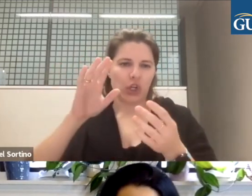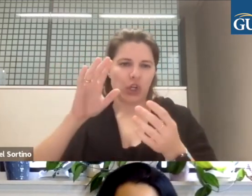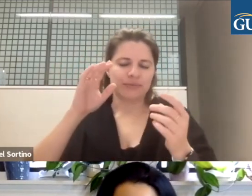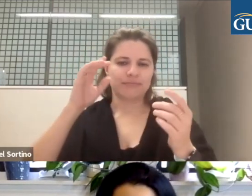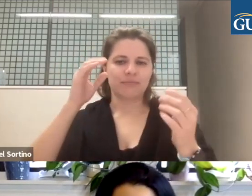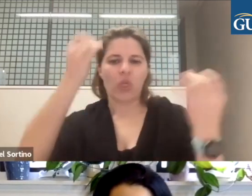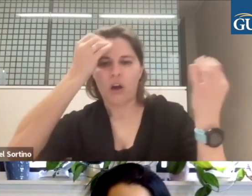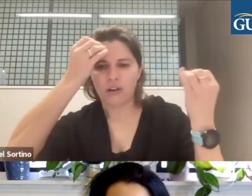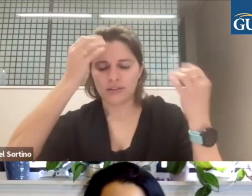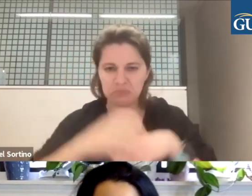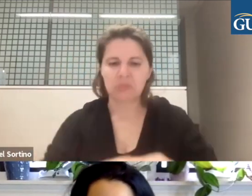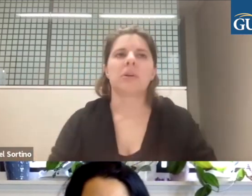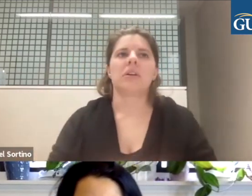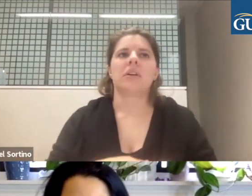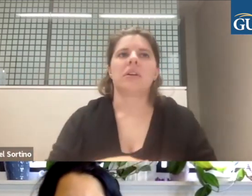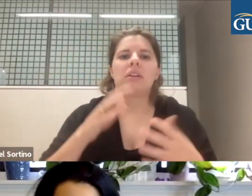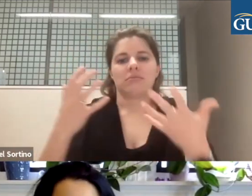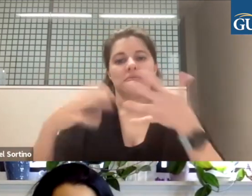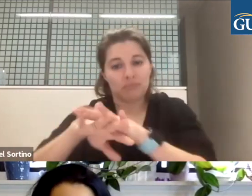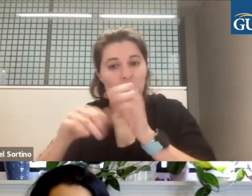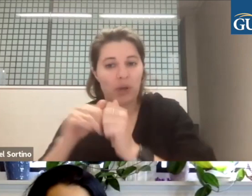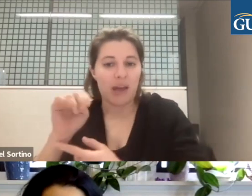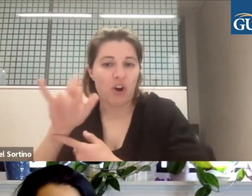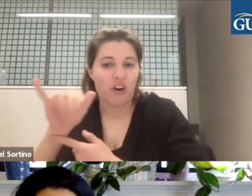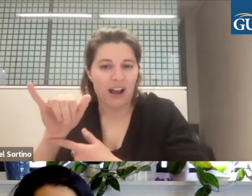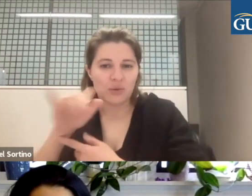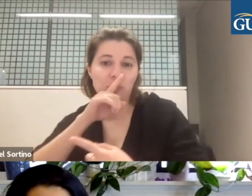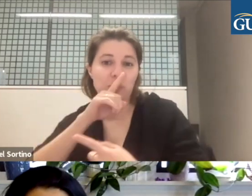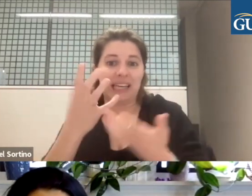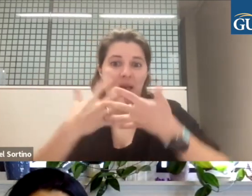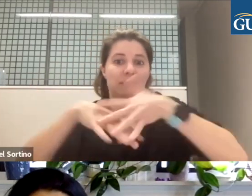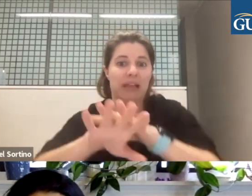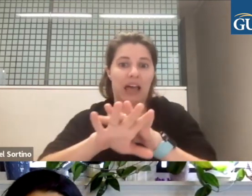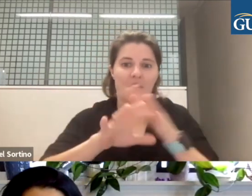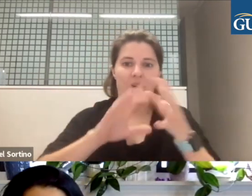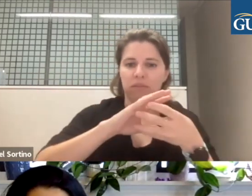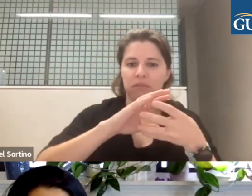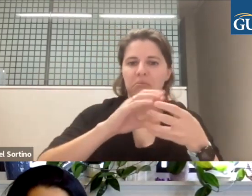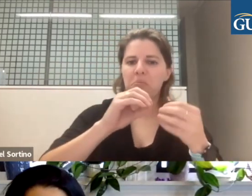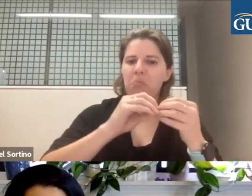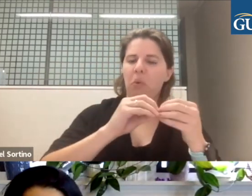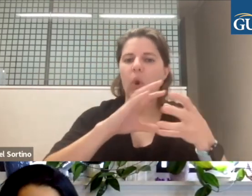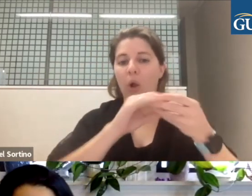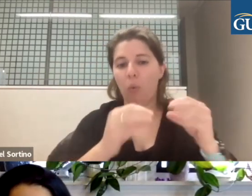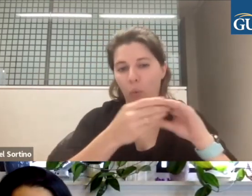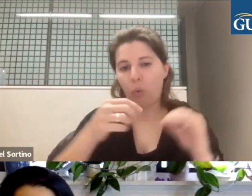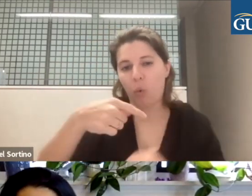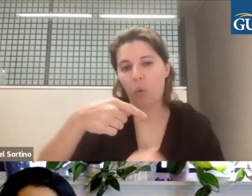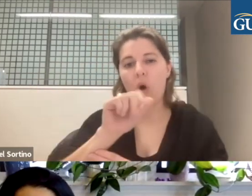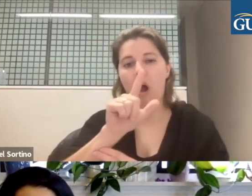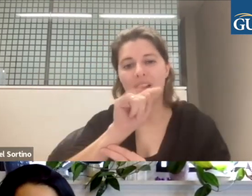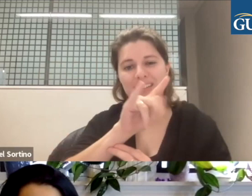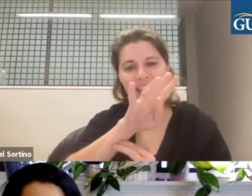then you're documenting the students' thoughts around that and integrating that with your MRI data.